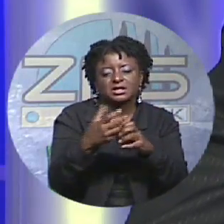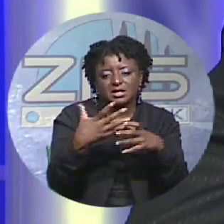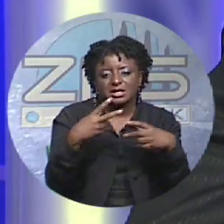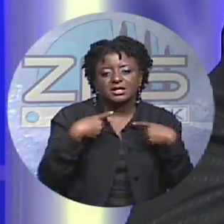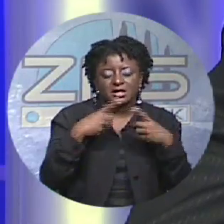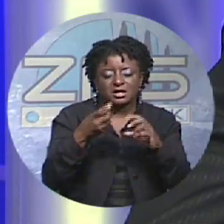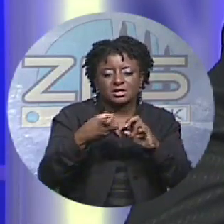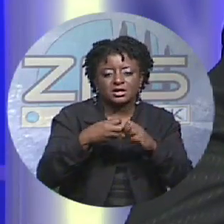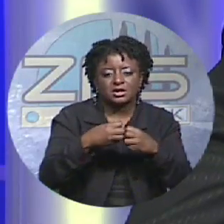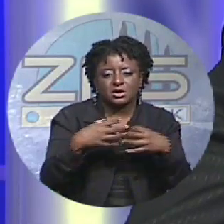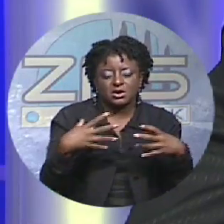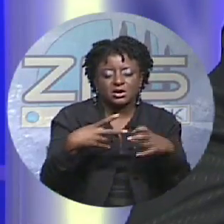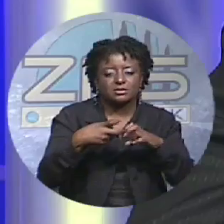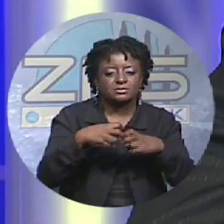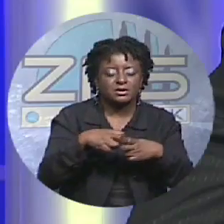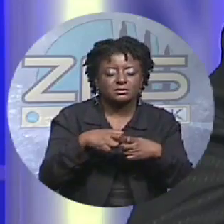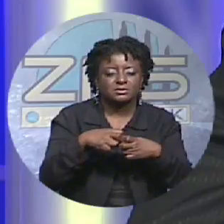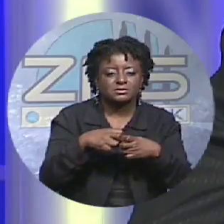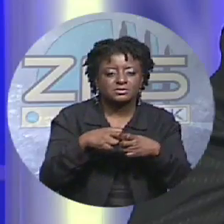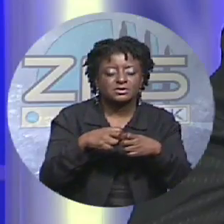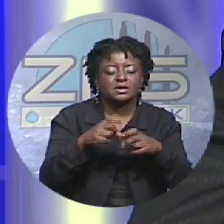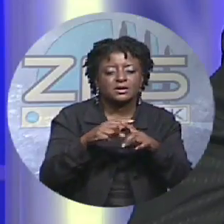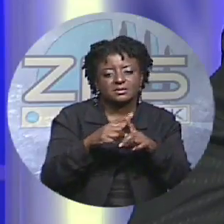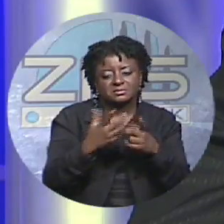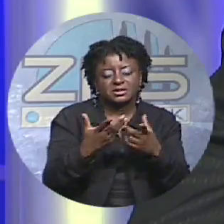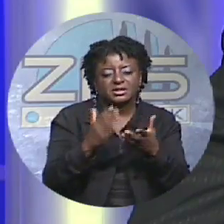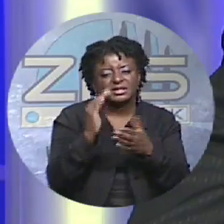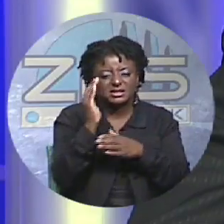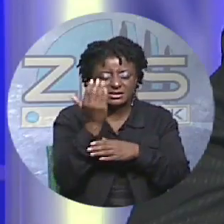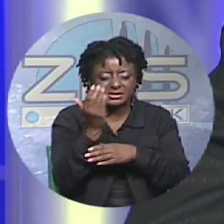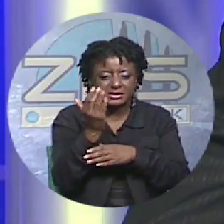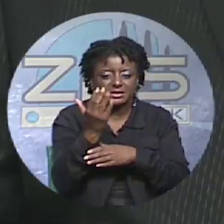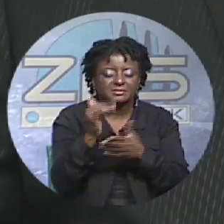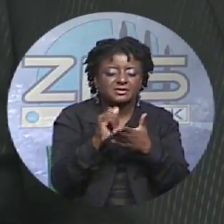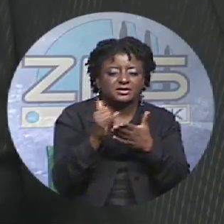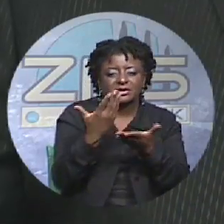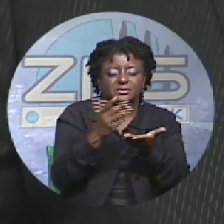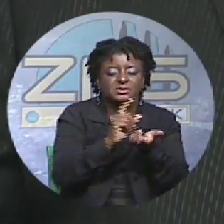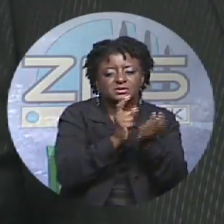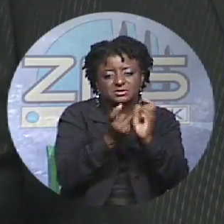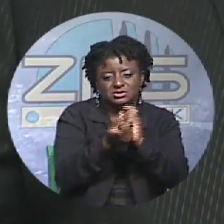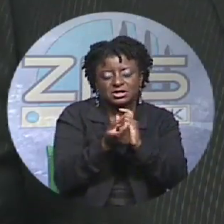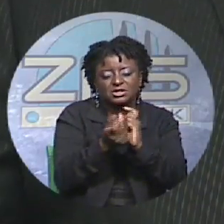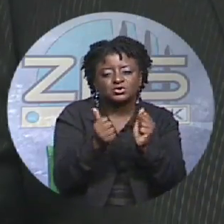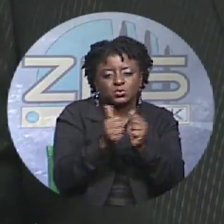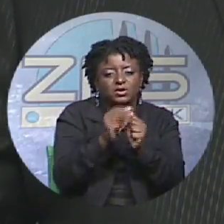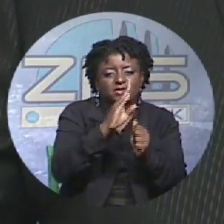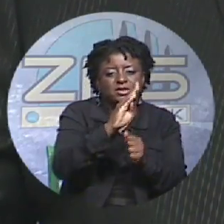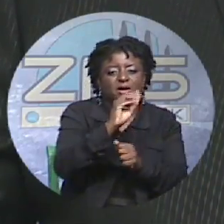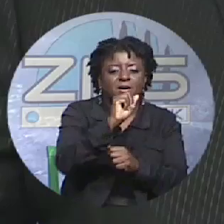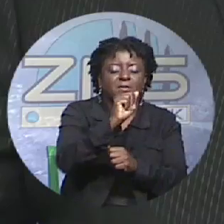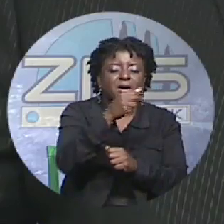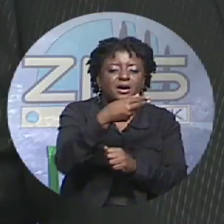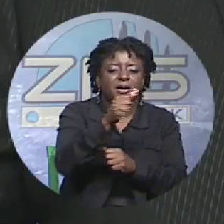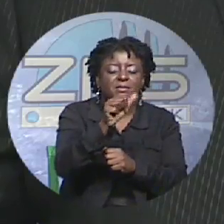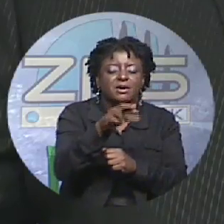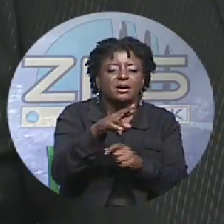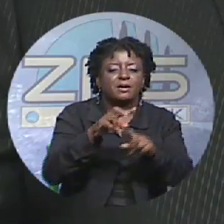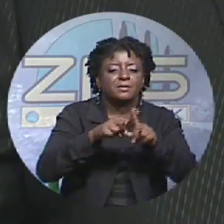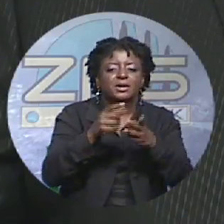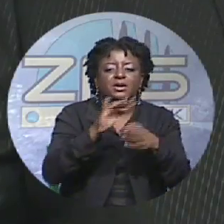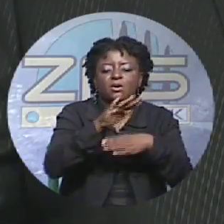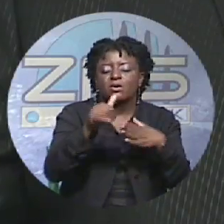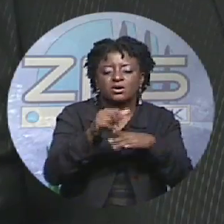turnaround was looming as work on major developments such as Baha Mar ramped up. But that all changed when the developer for the